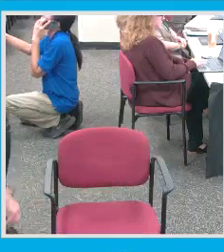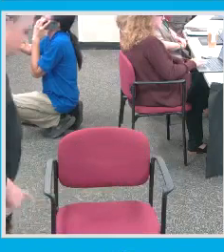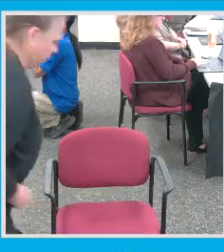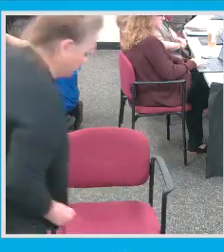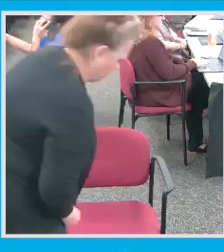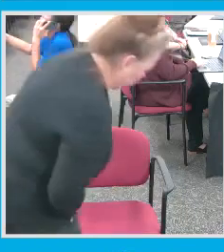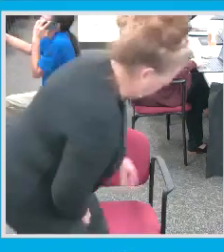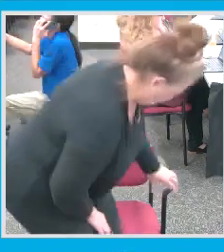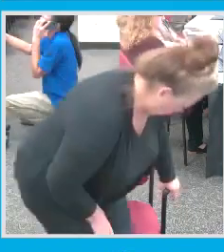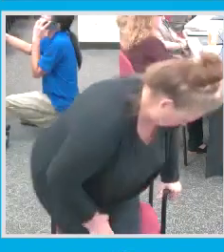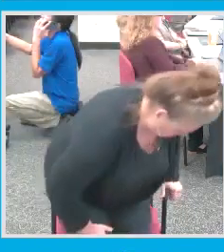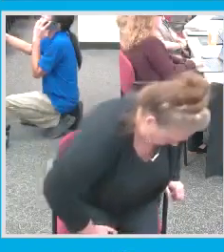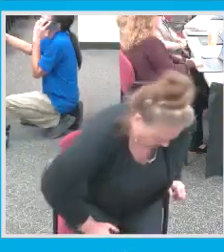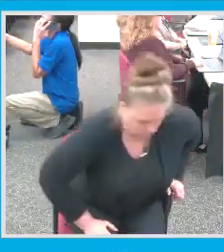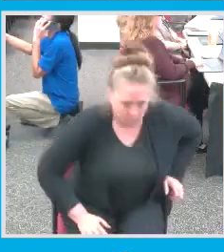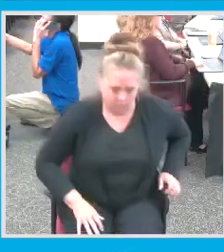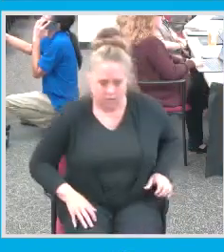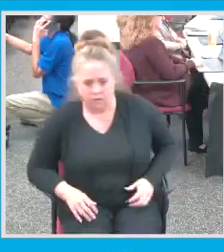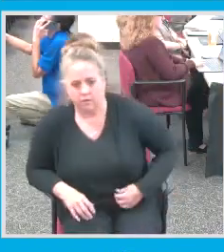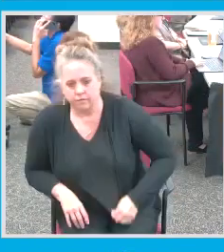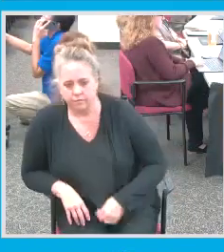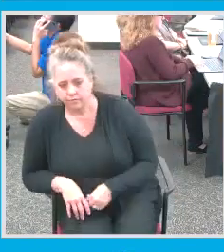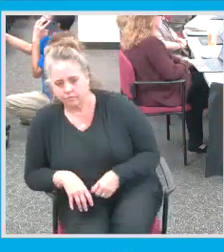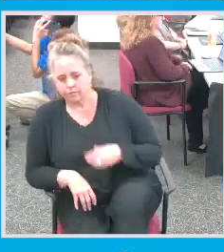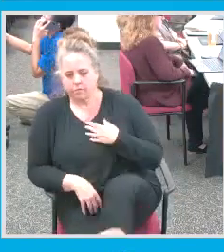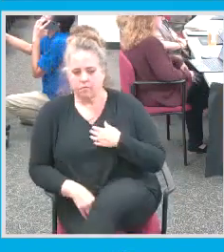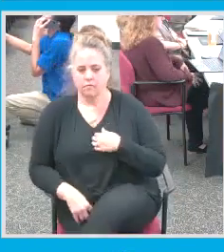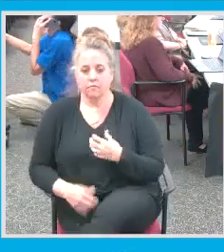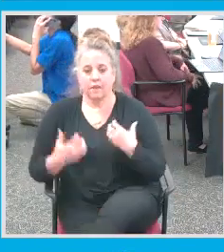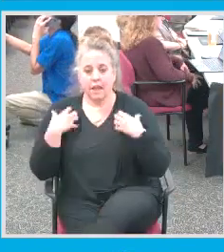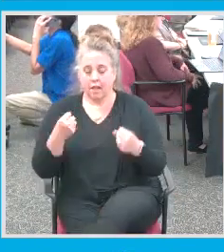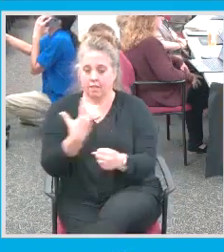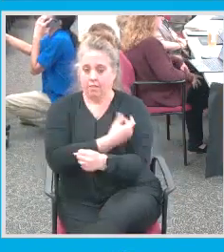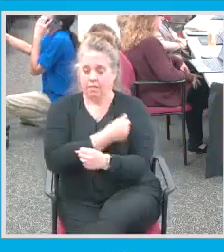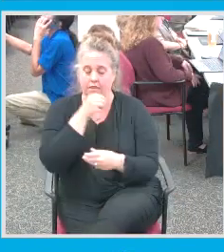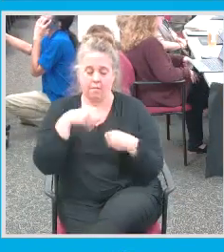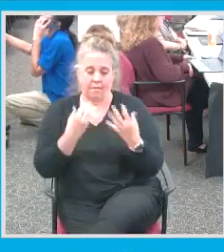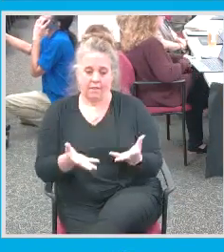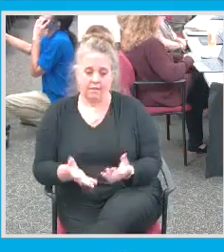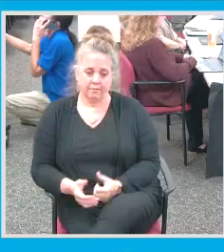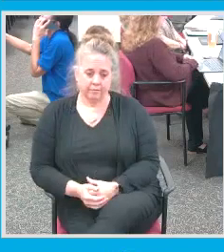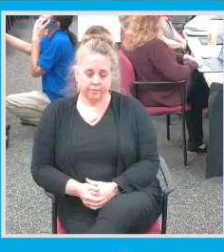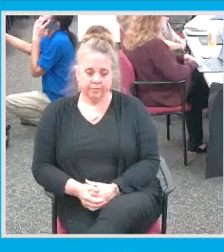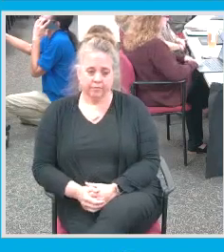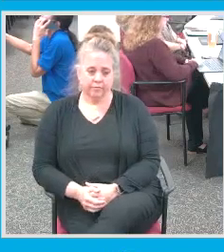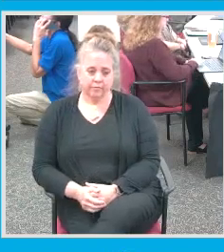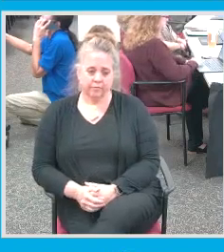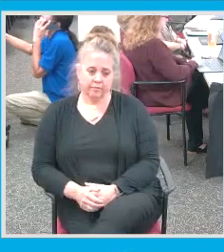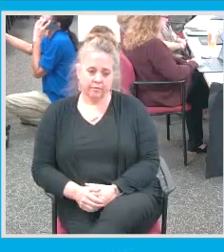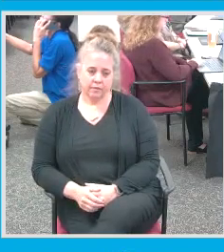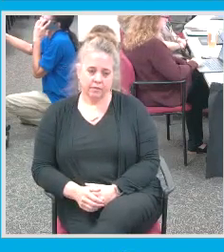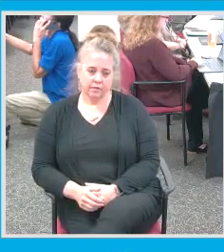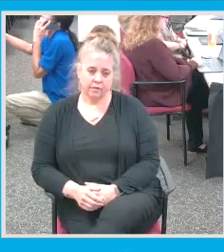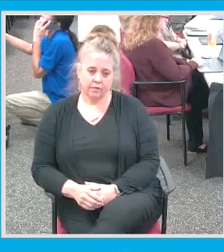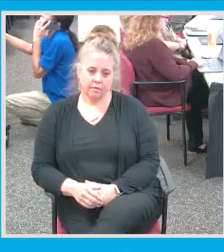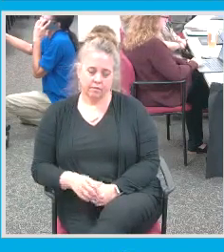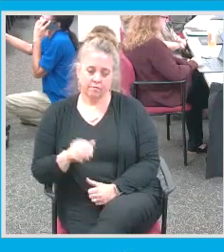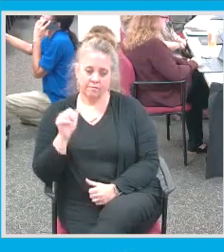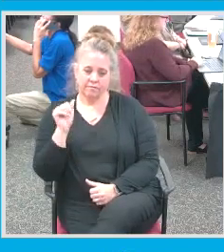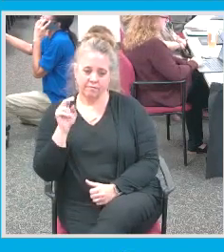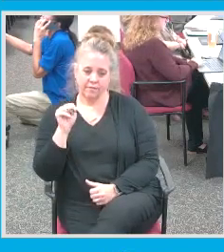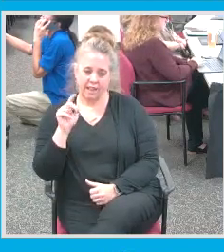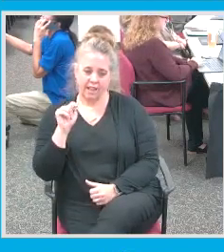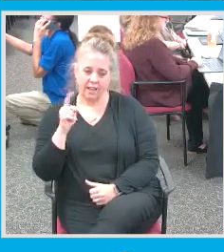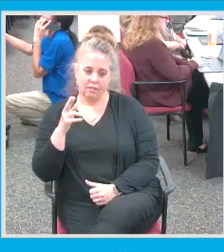provide? We provide every vaccine basically except anthrax, but only the military does that. So. Yeah, I've had that one. Yeah, I